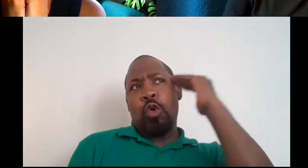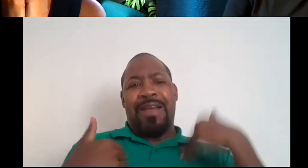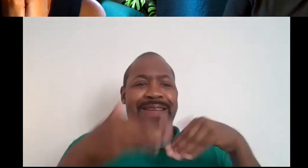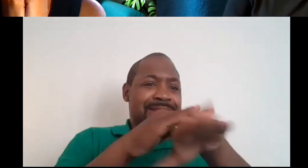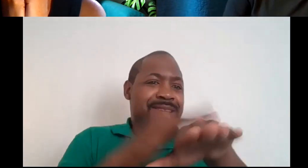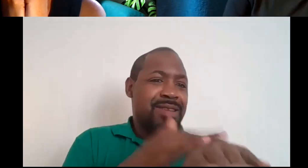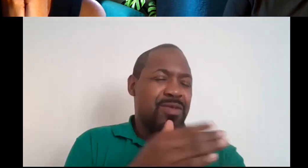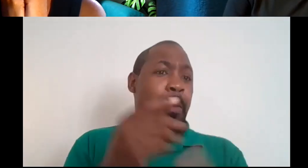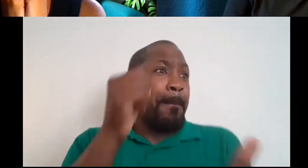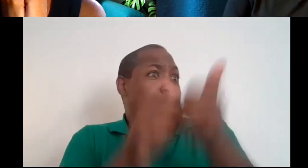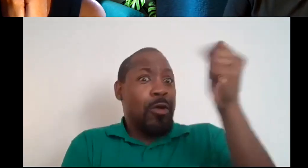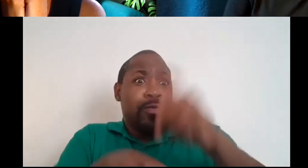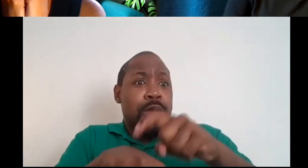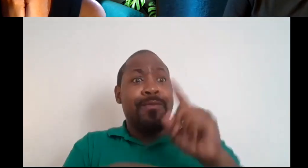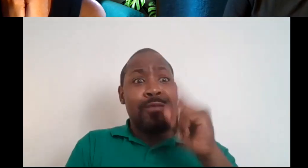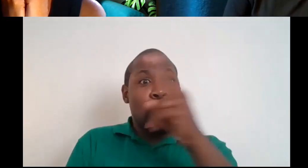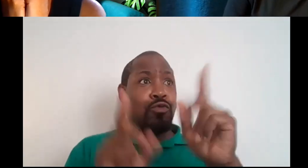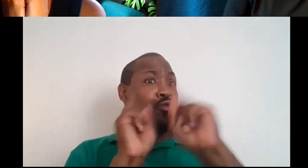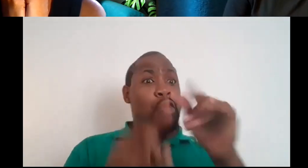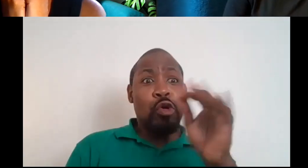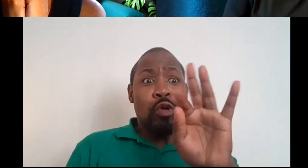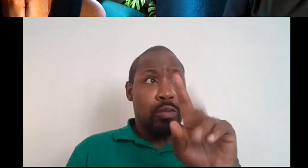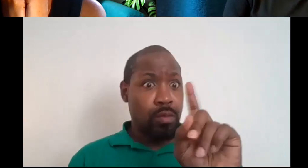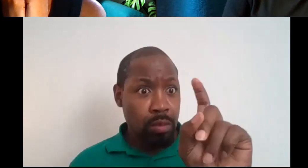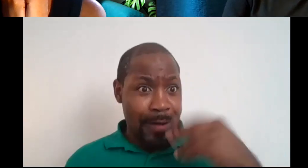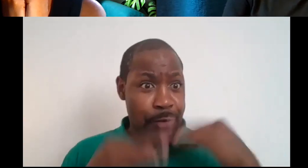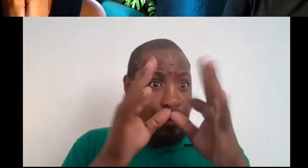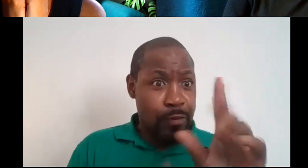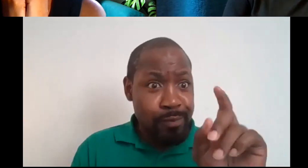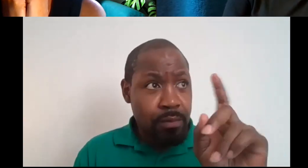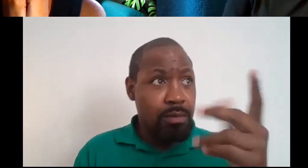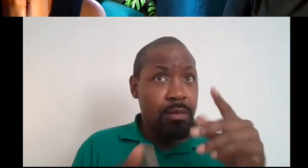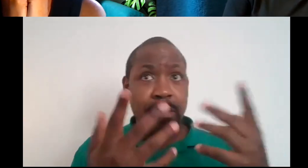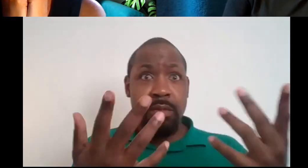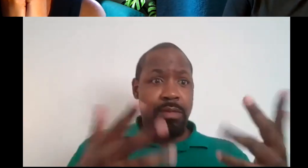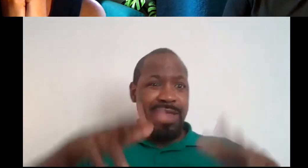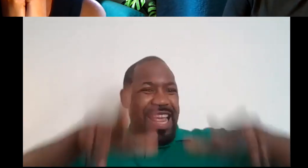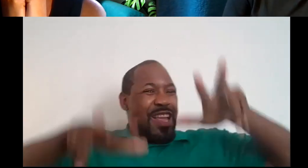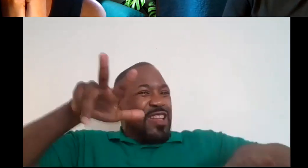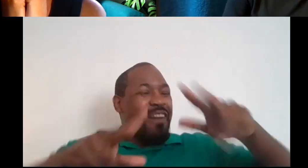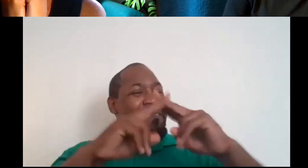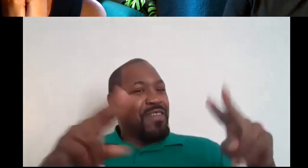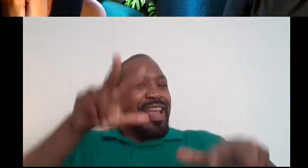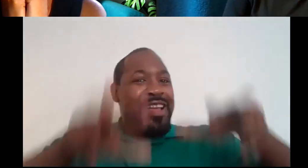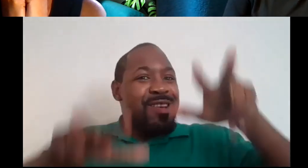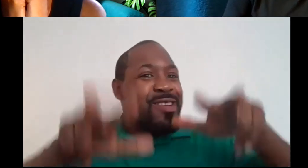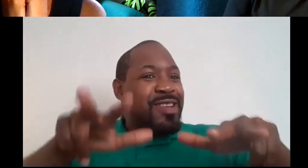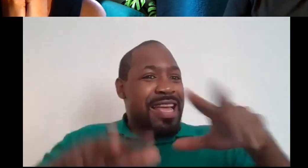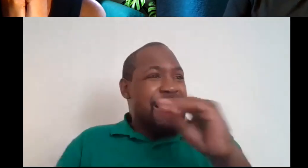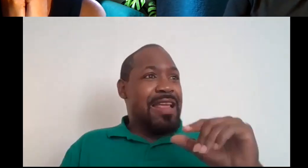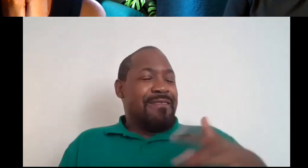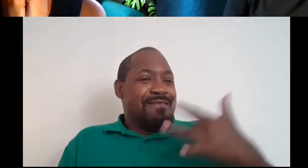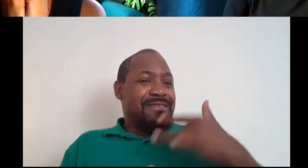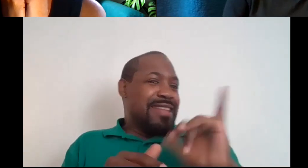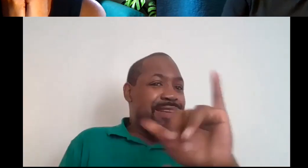sure it's really clear to the deaf and hard of hearing people that they know they will have access. They'll sometimes ask, like, do you think that job fair is